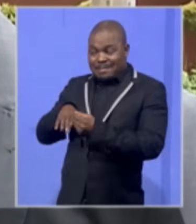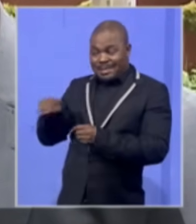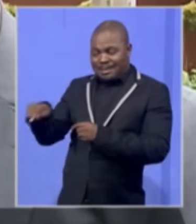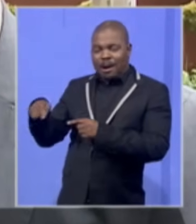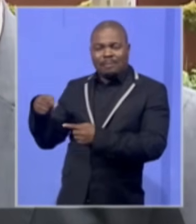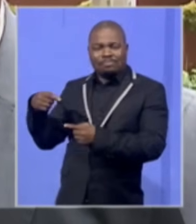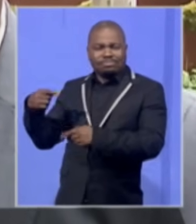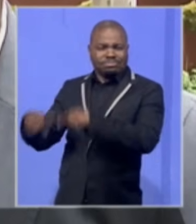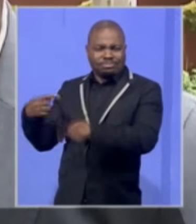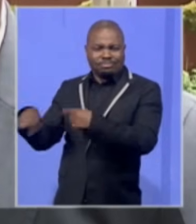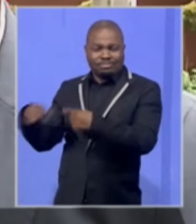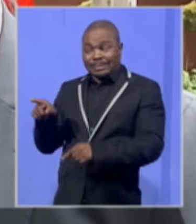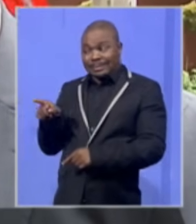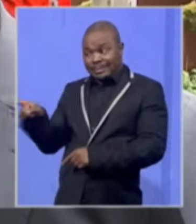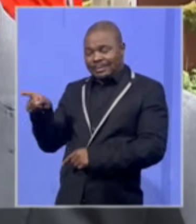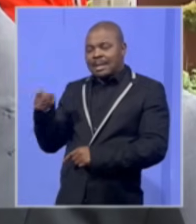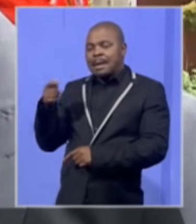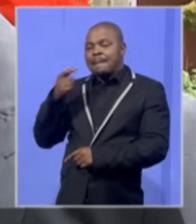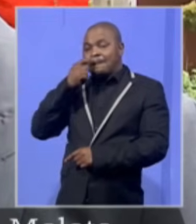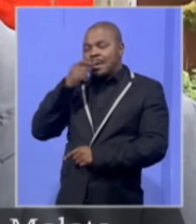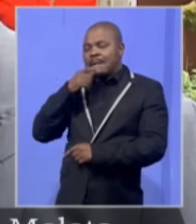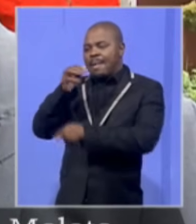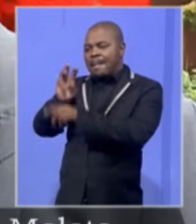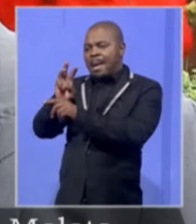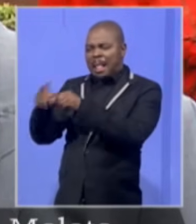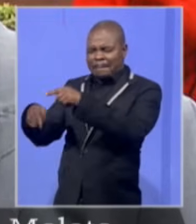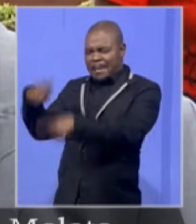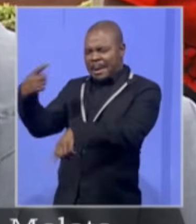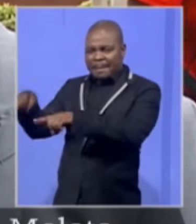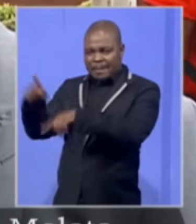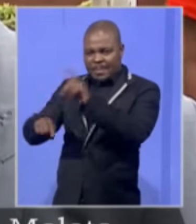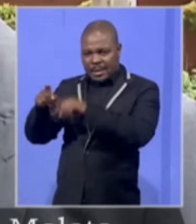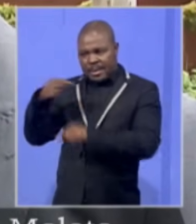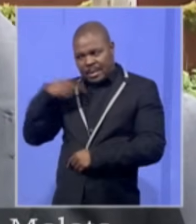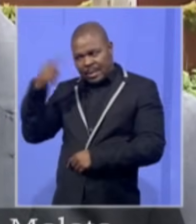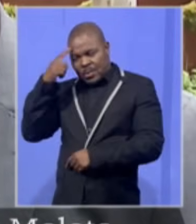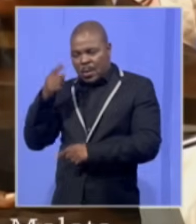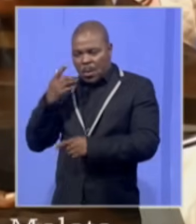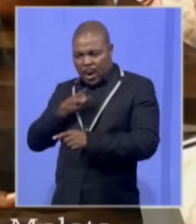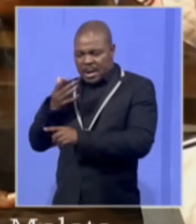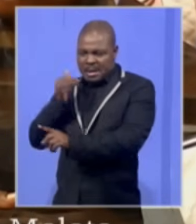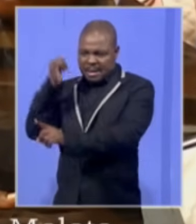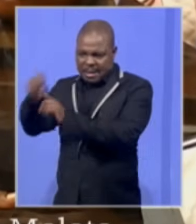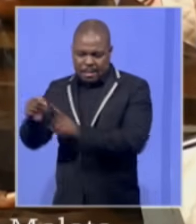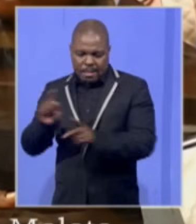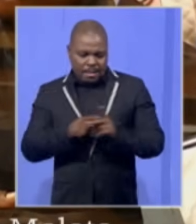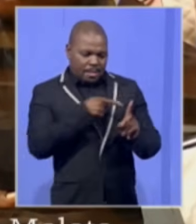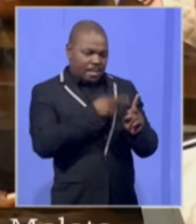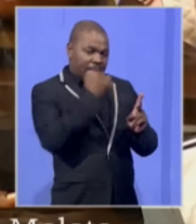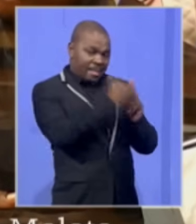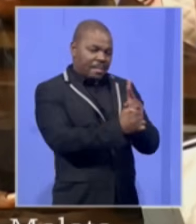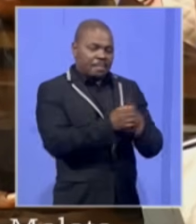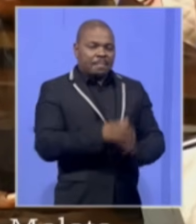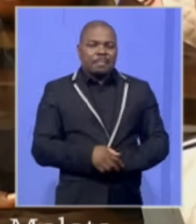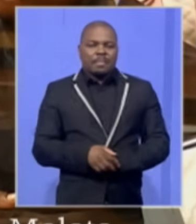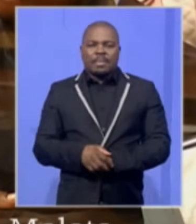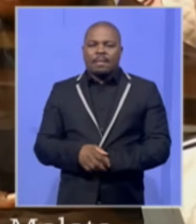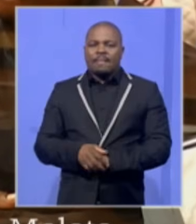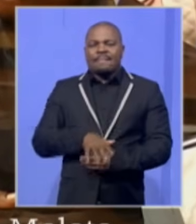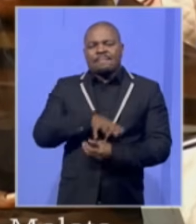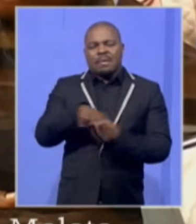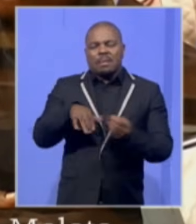mother and ultimately a decide o tšea maphelo a bona. Ba lelapa ba utlwile